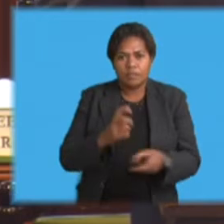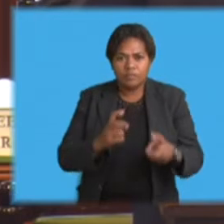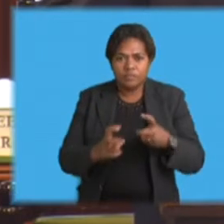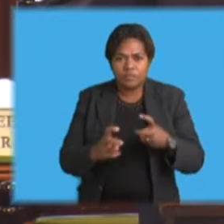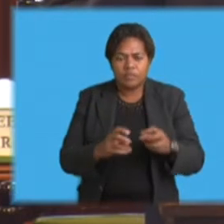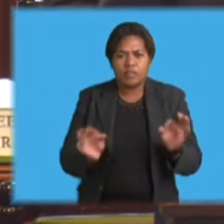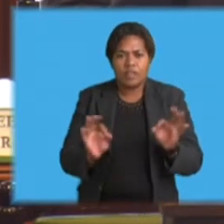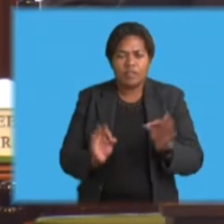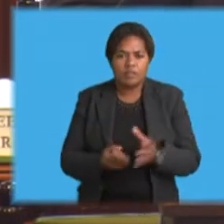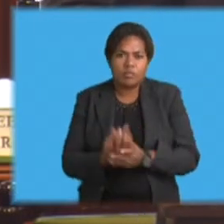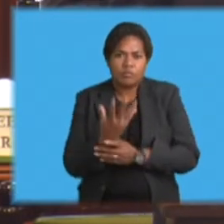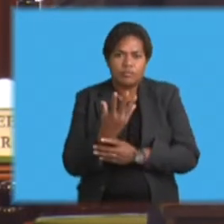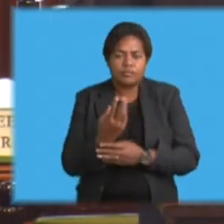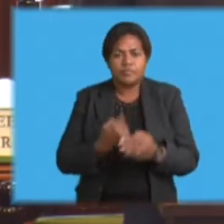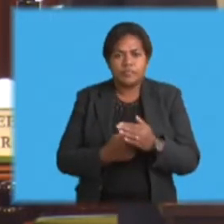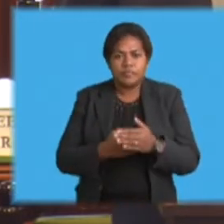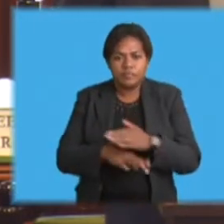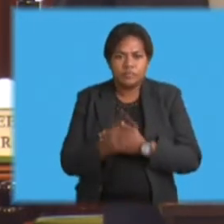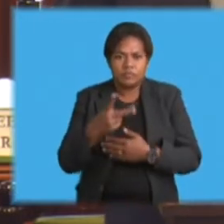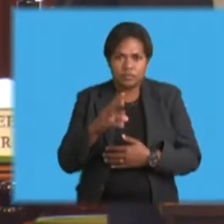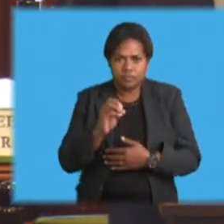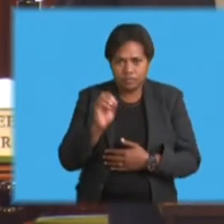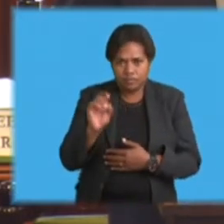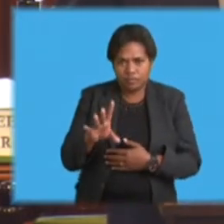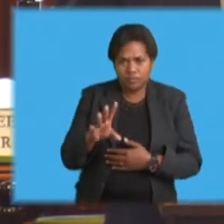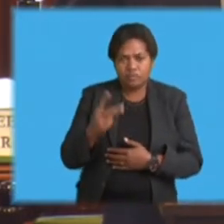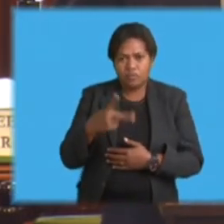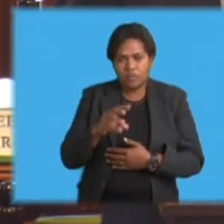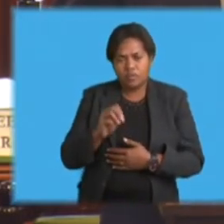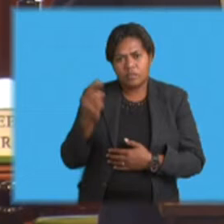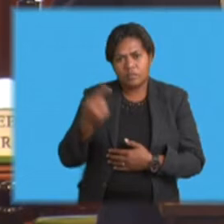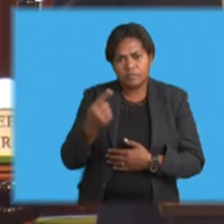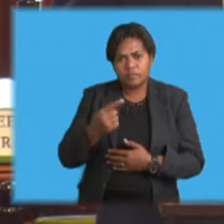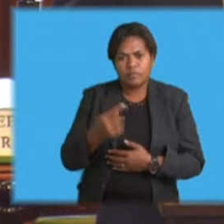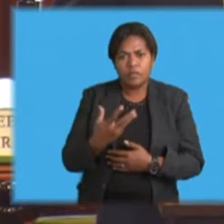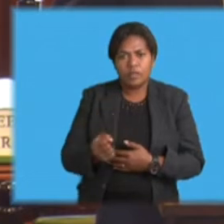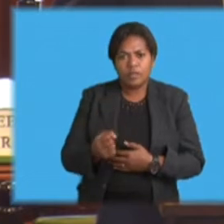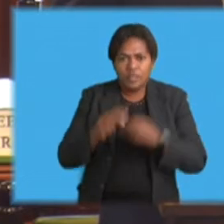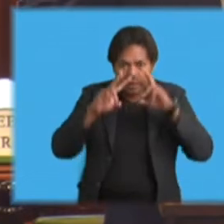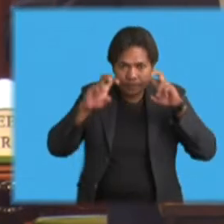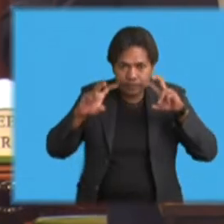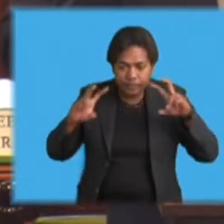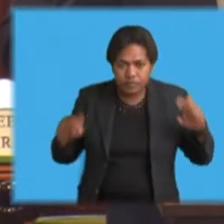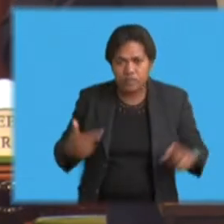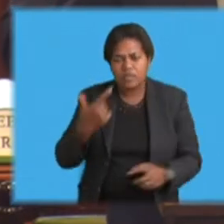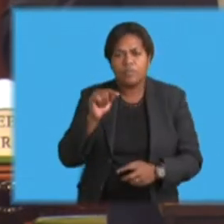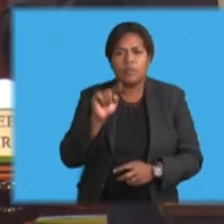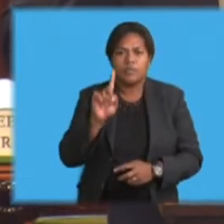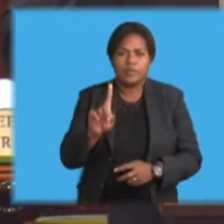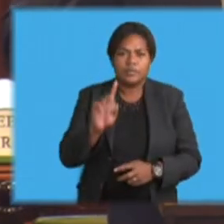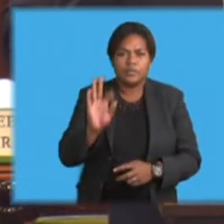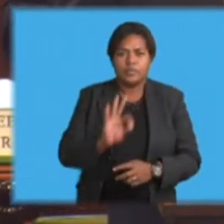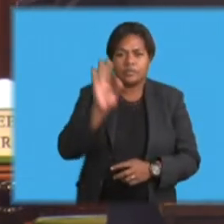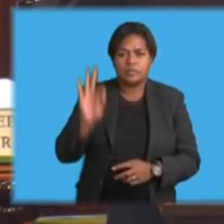the 2010 and 2011 unemployment survey, we had an unemployment rate of 7.1%. And this was, we